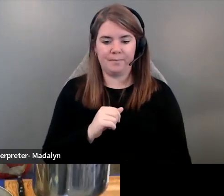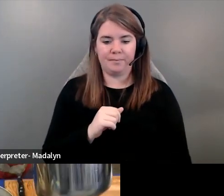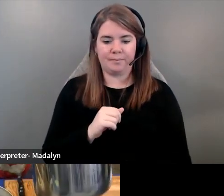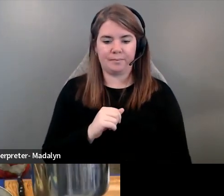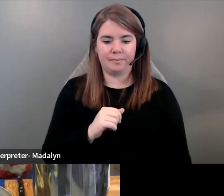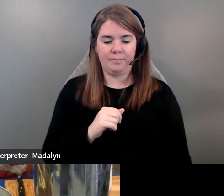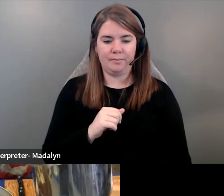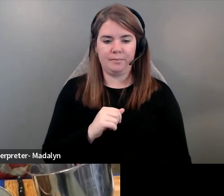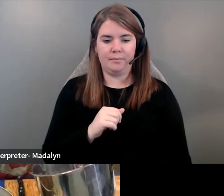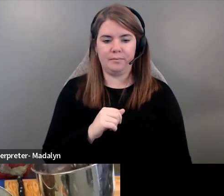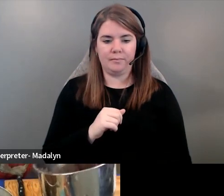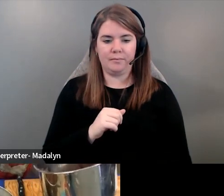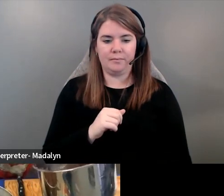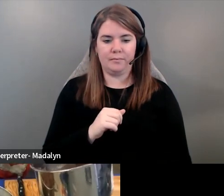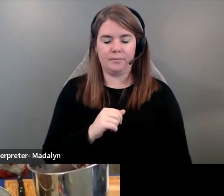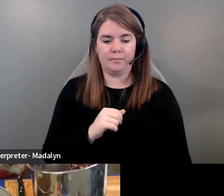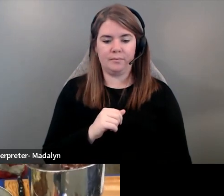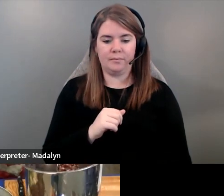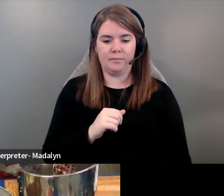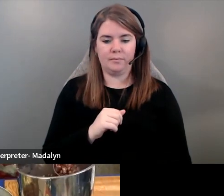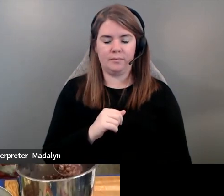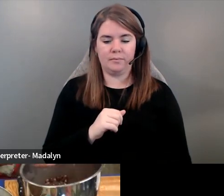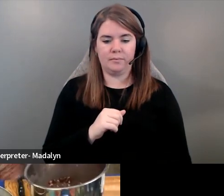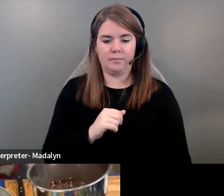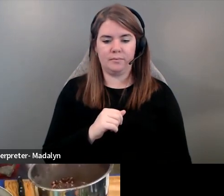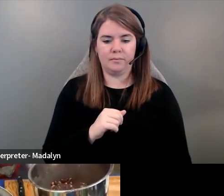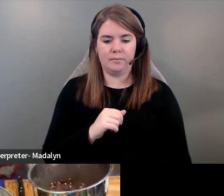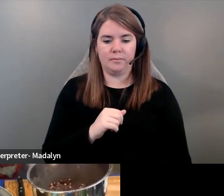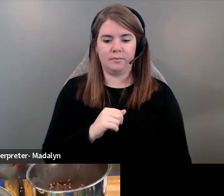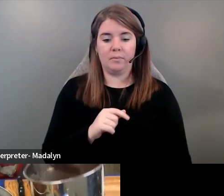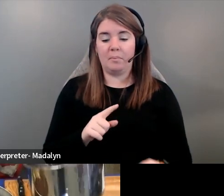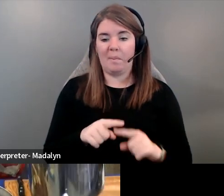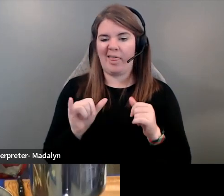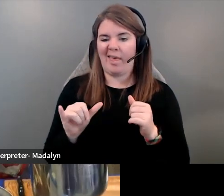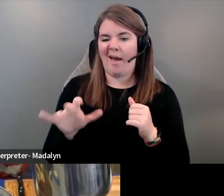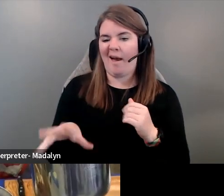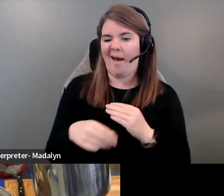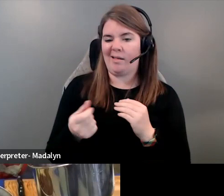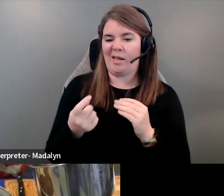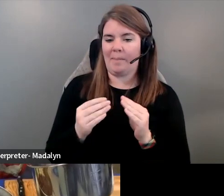thin it down with stuff that's got more nutrition in it than just plain water.